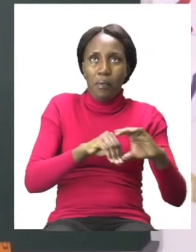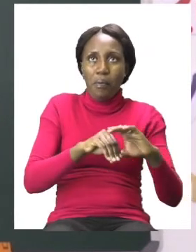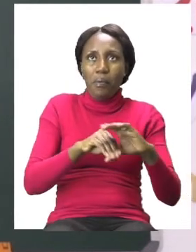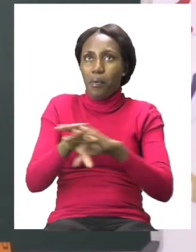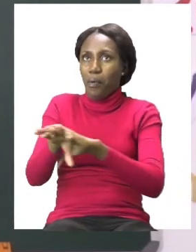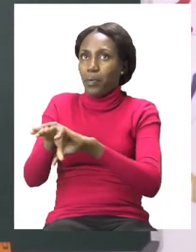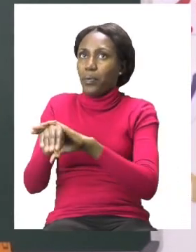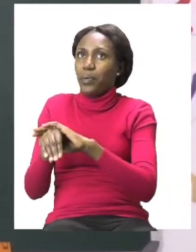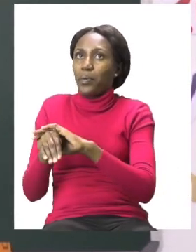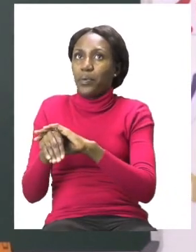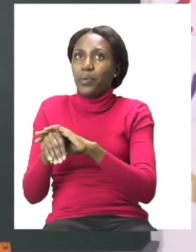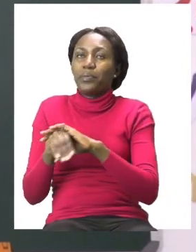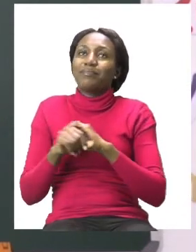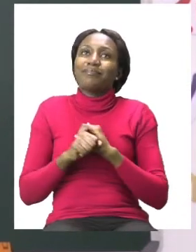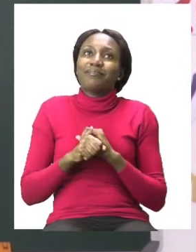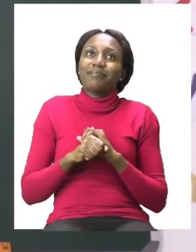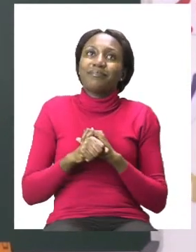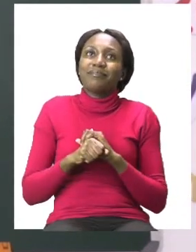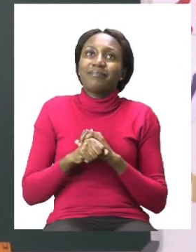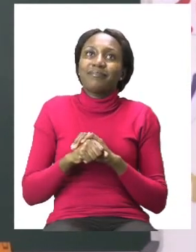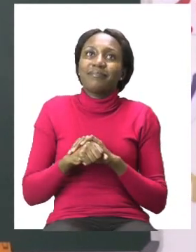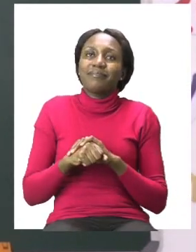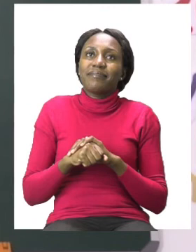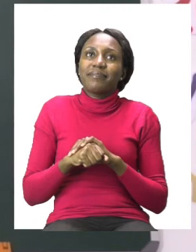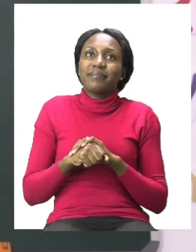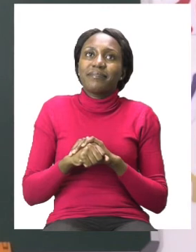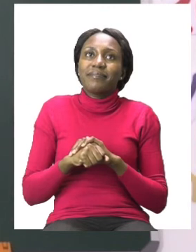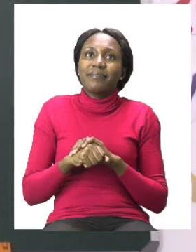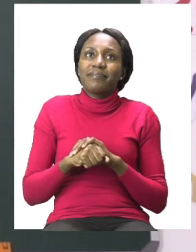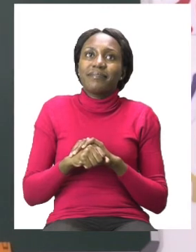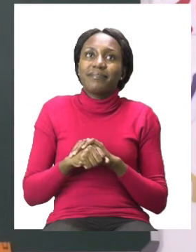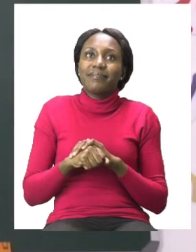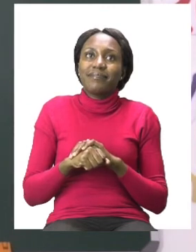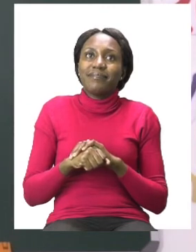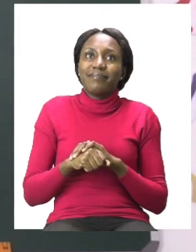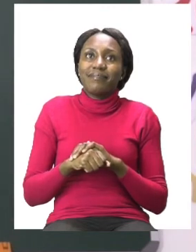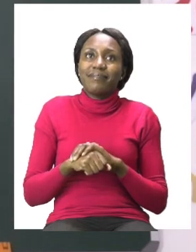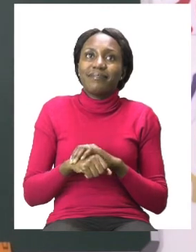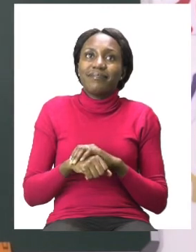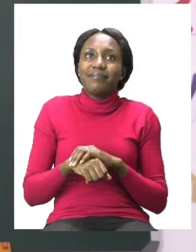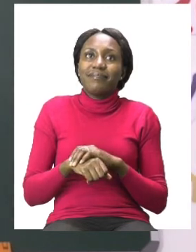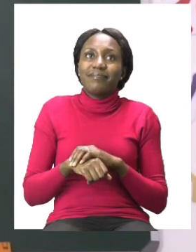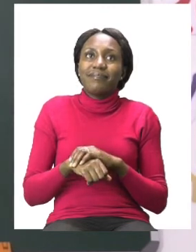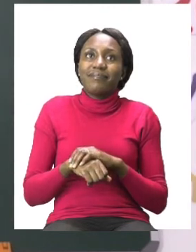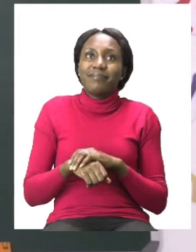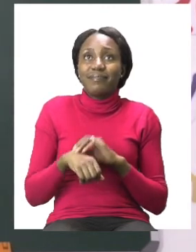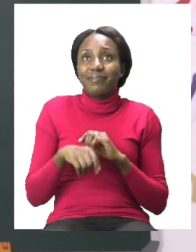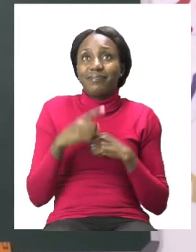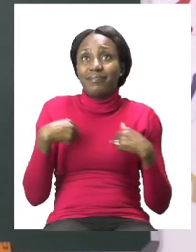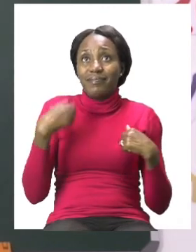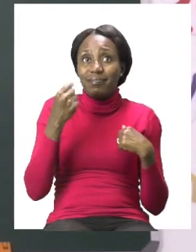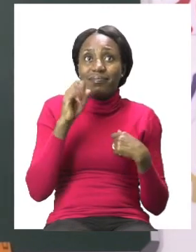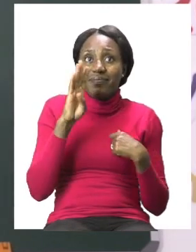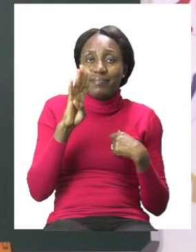down, similar to how you would sweep. So we have our 4 actions and we have our 4 people doing